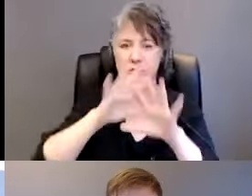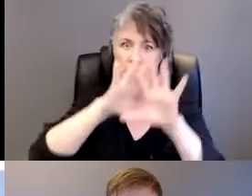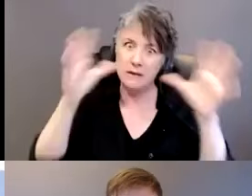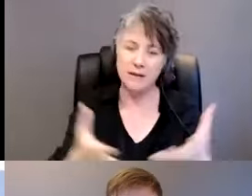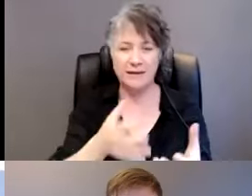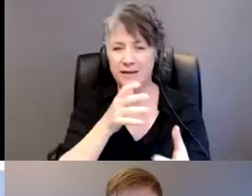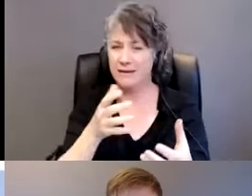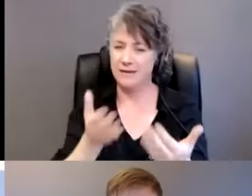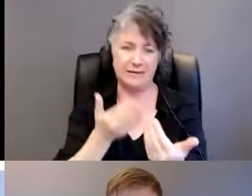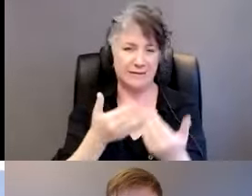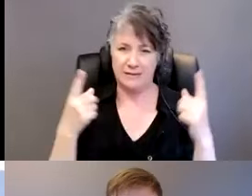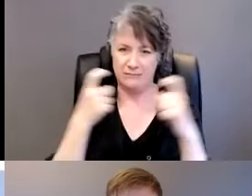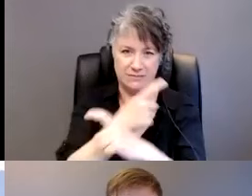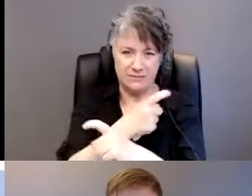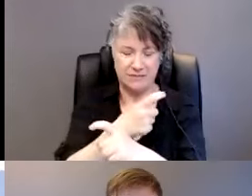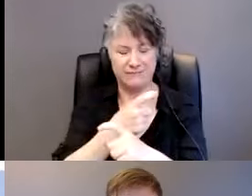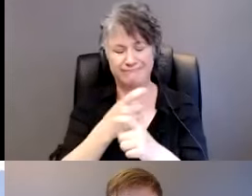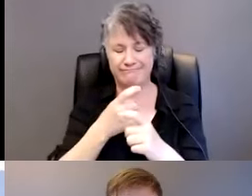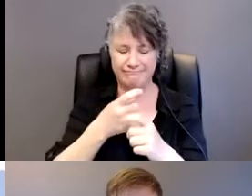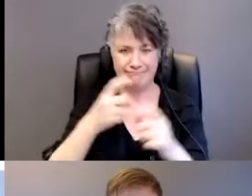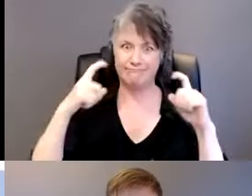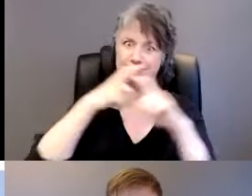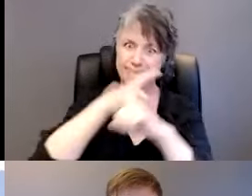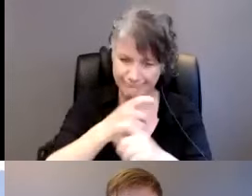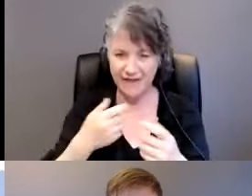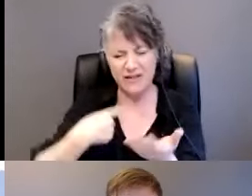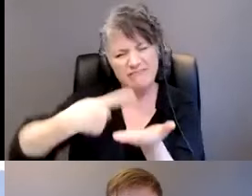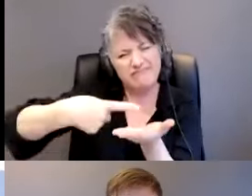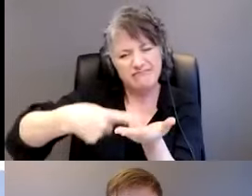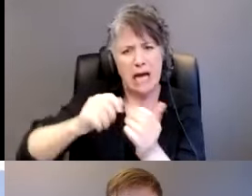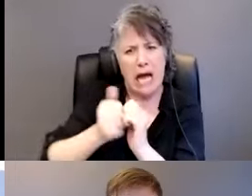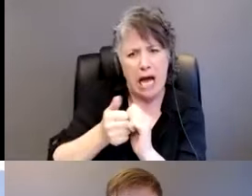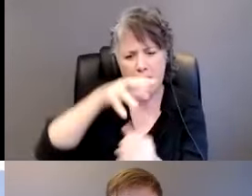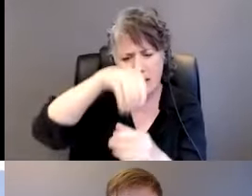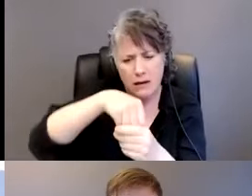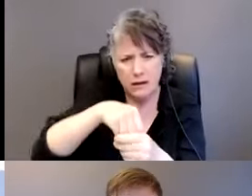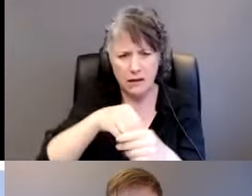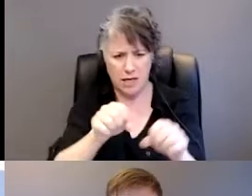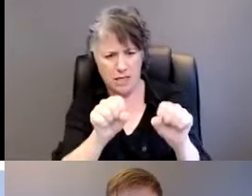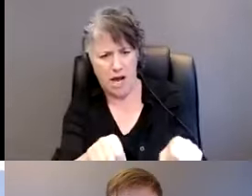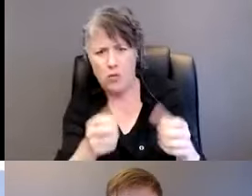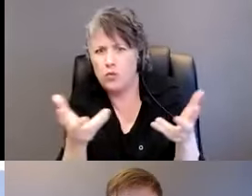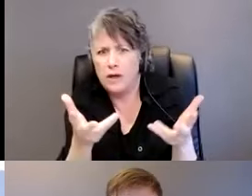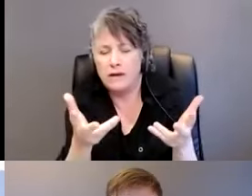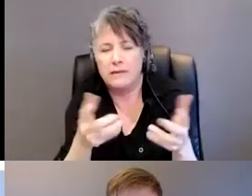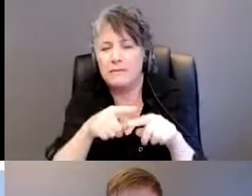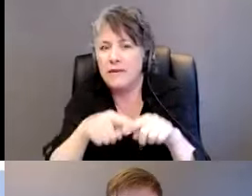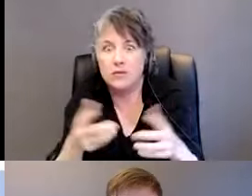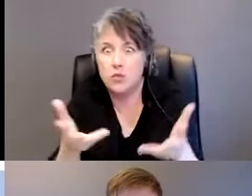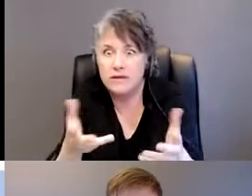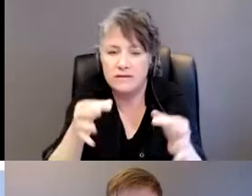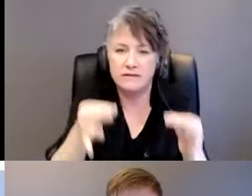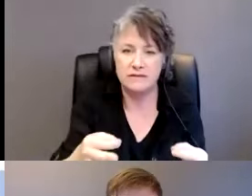capable or incapable. And capacity is sort of, I think some of the fancy term is it's decision specific, and it's also time